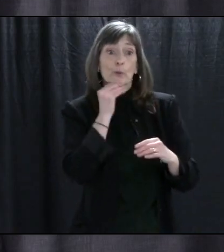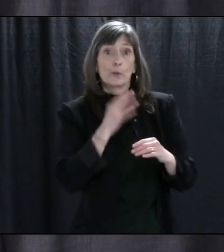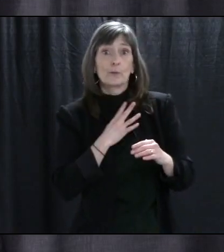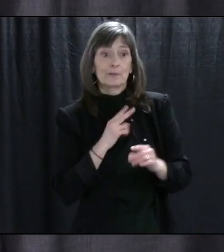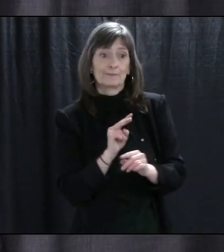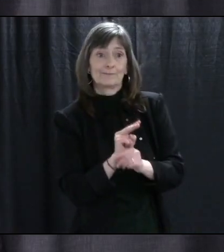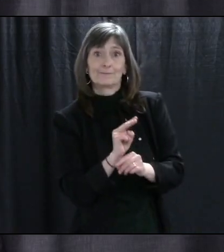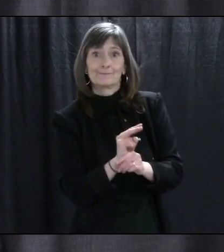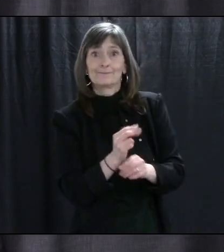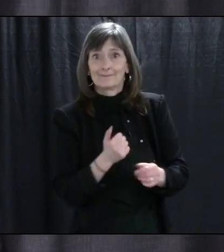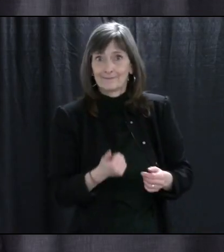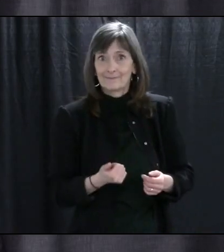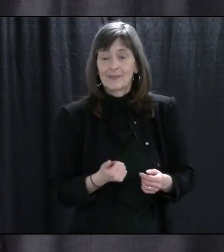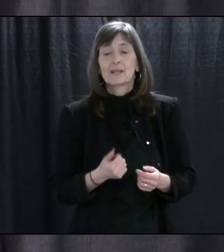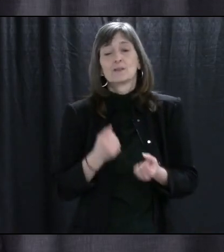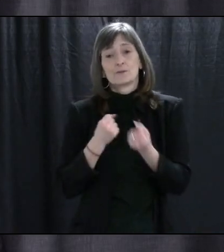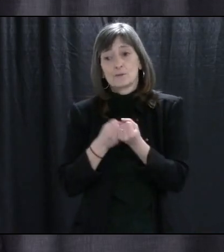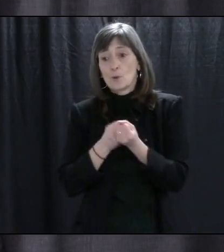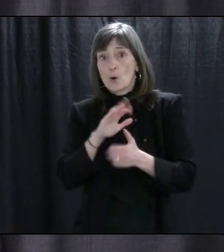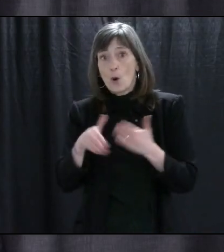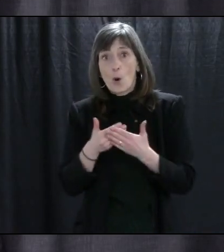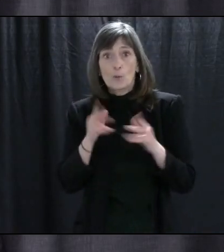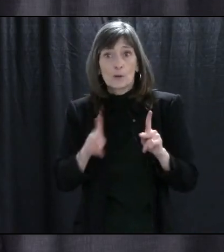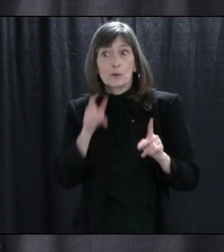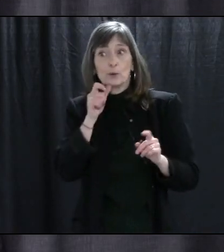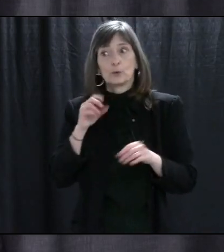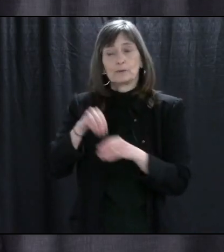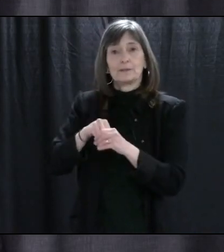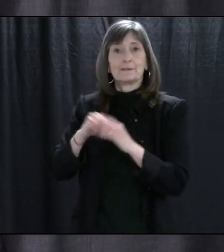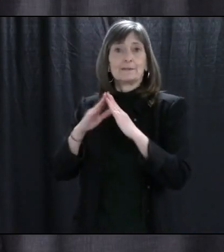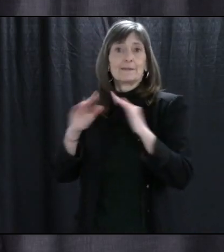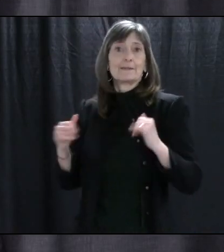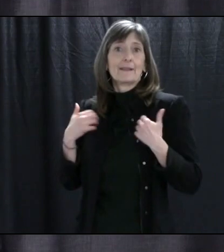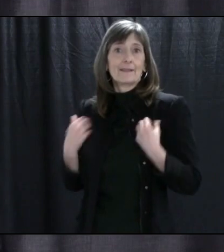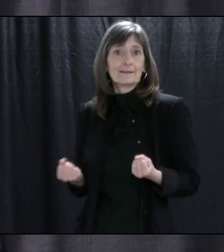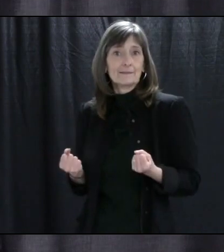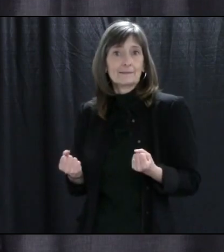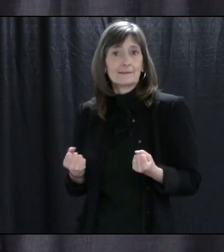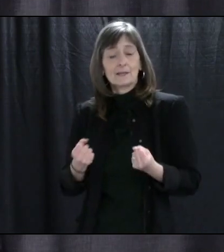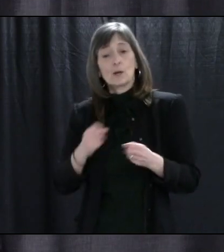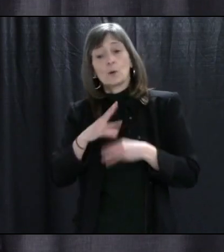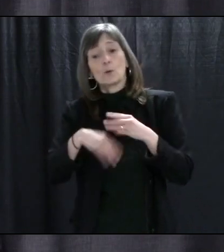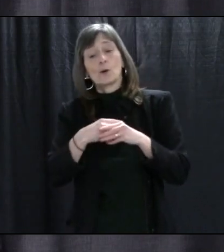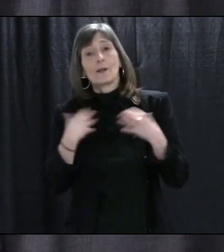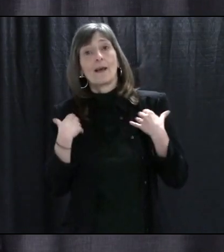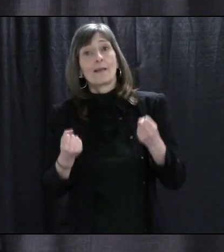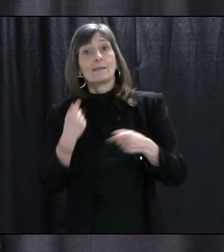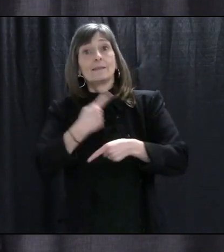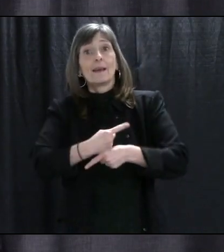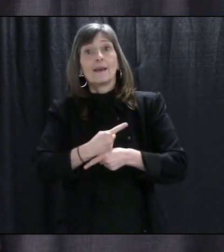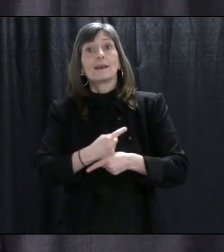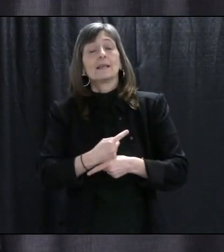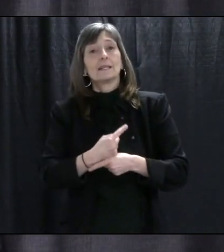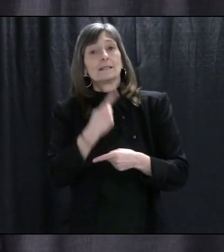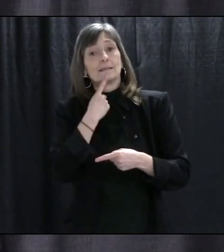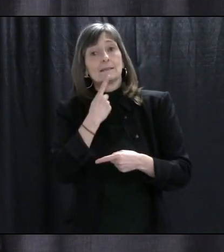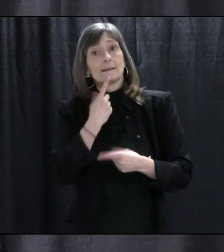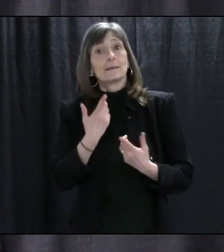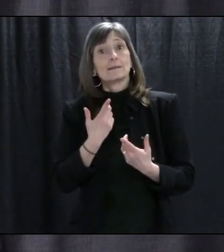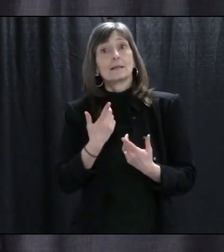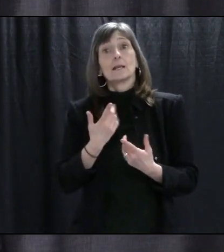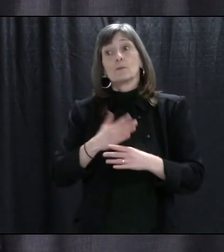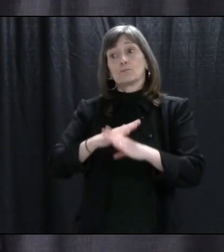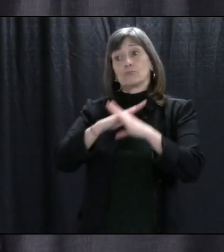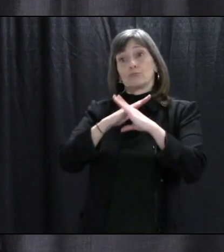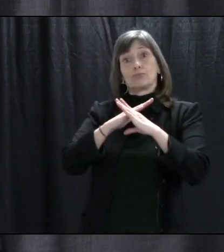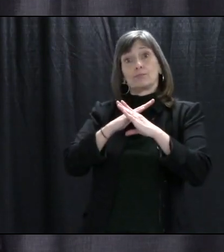play in our healthcare system. World Health Day promotes the importance of living a healthy lifestyle as one of the most effective ways to reduce the risk